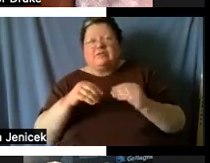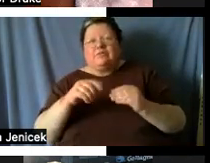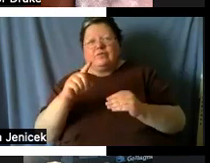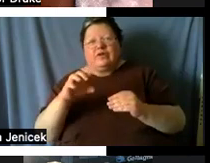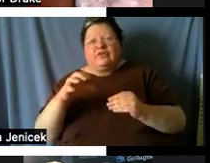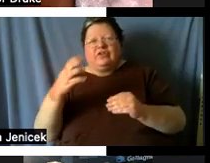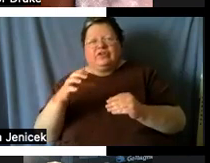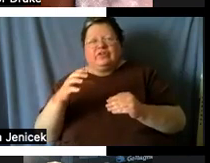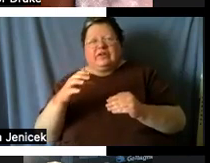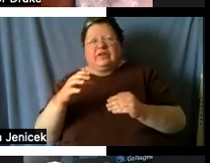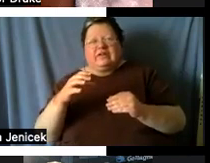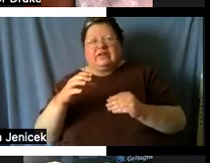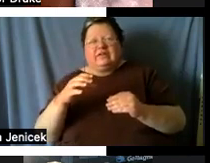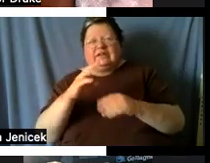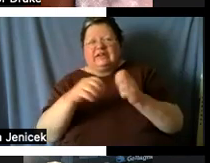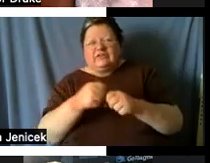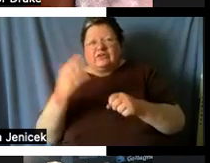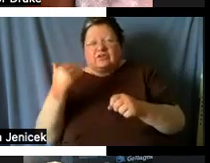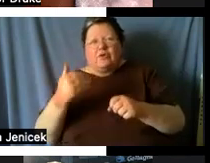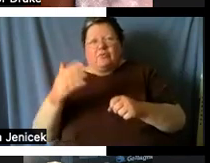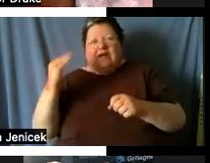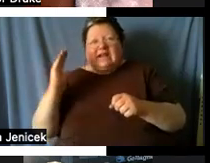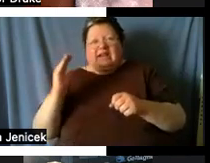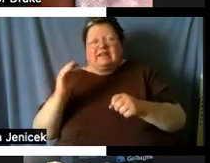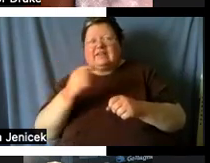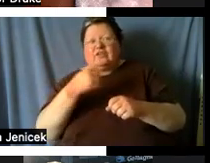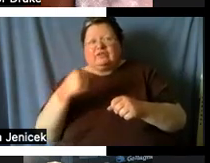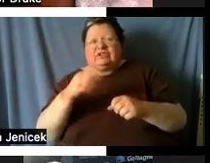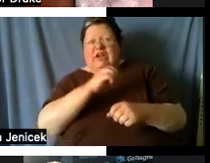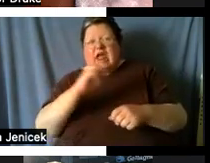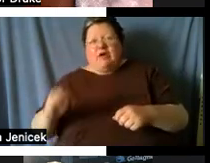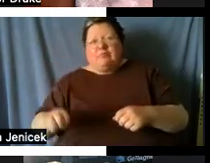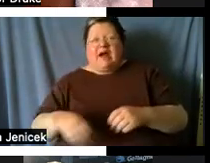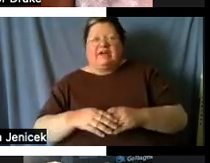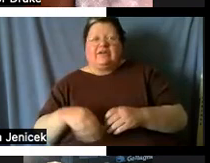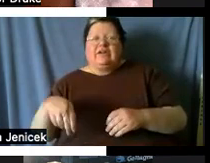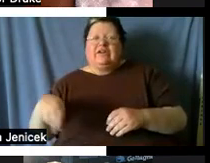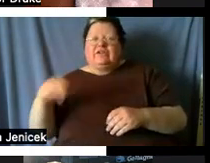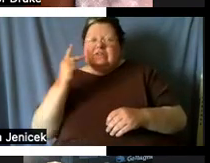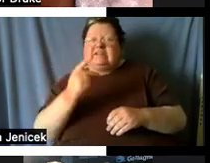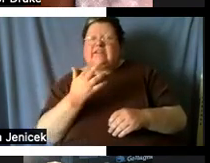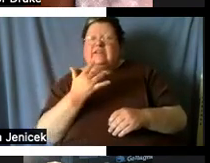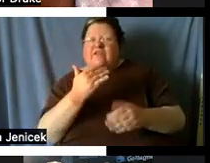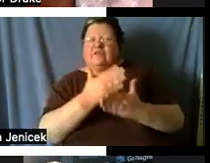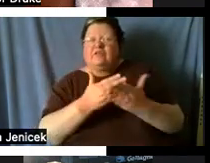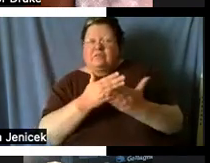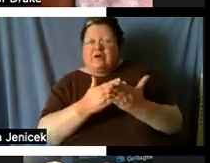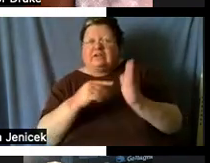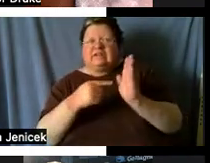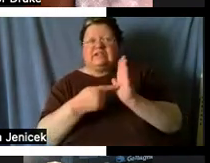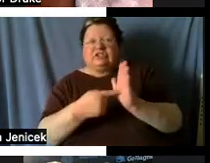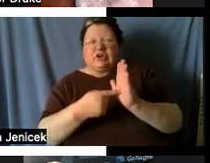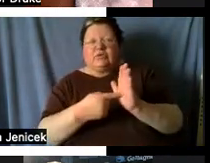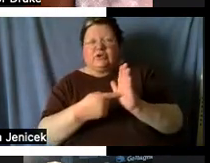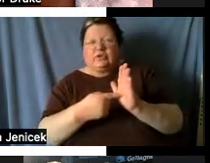time, there was the Russian Empire. And you can look at the colorful pieces here that show you what